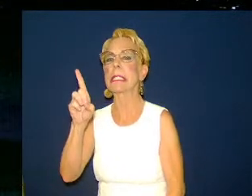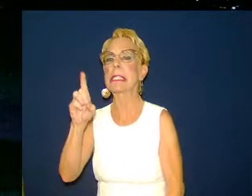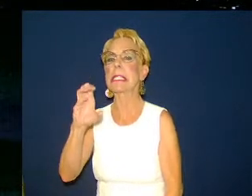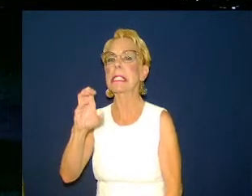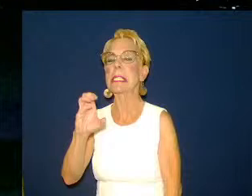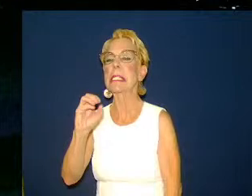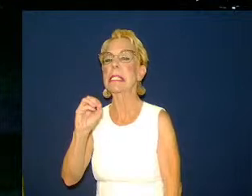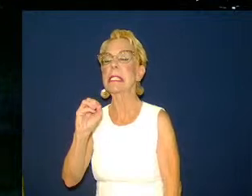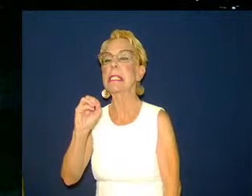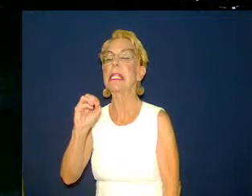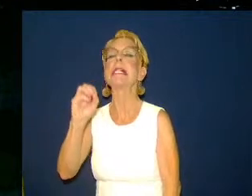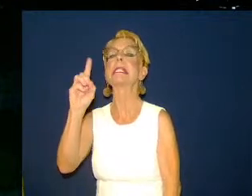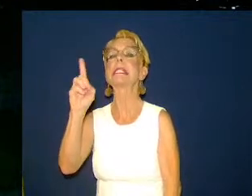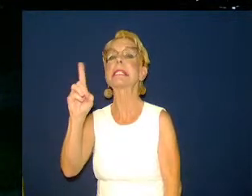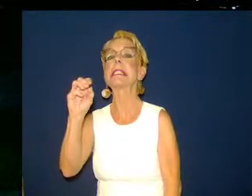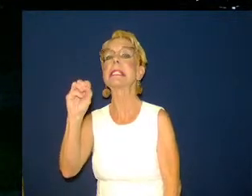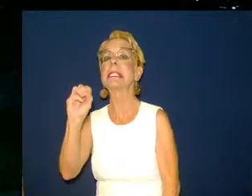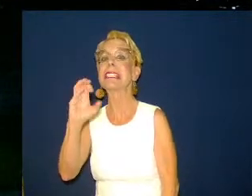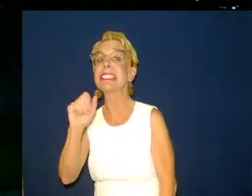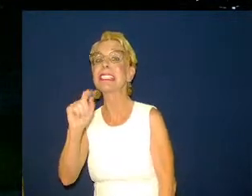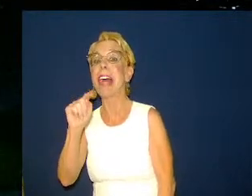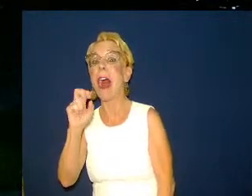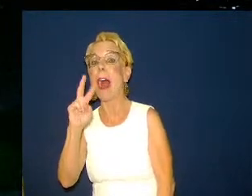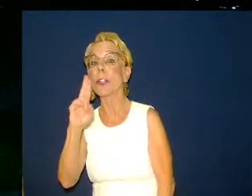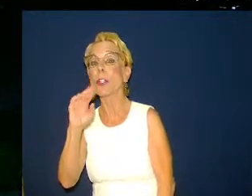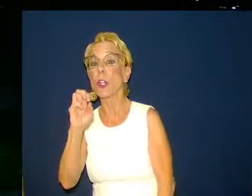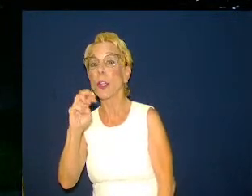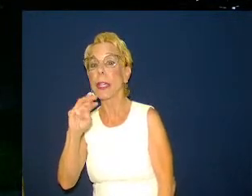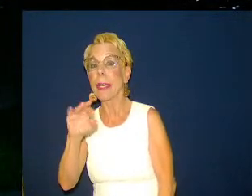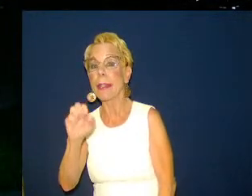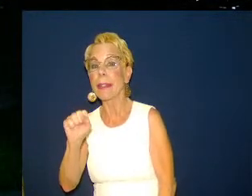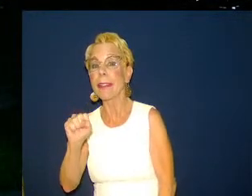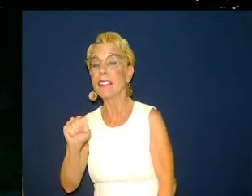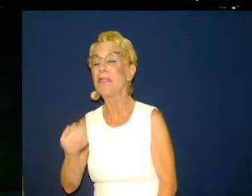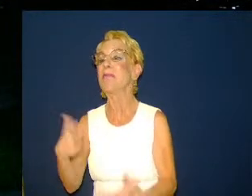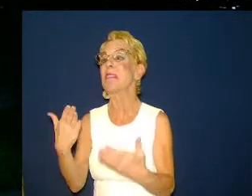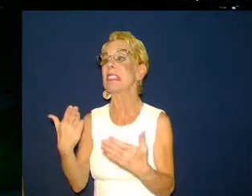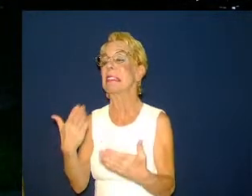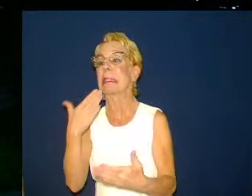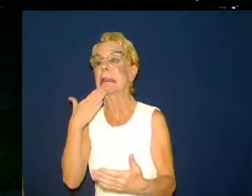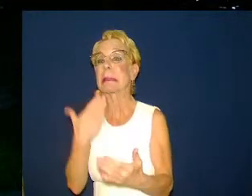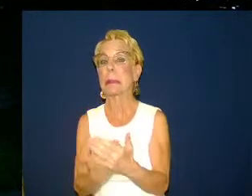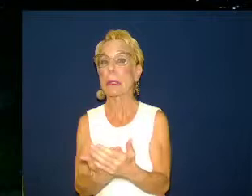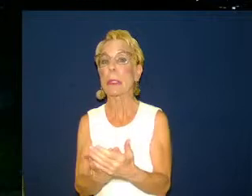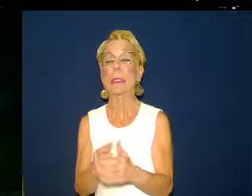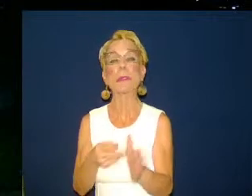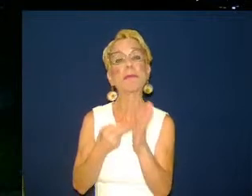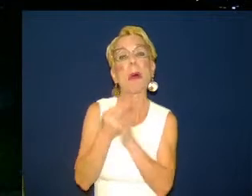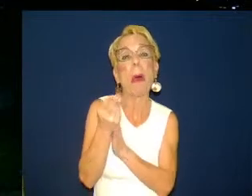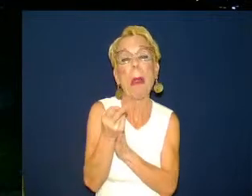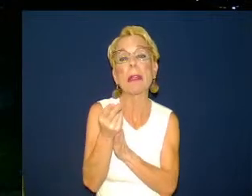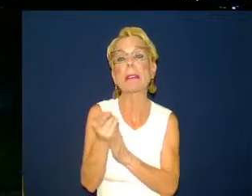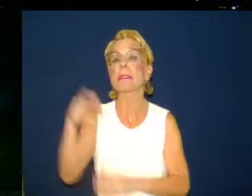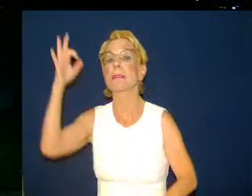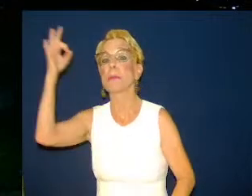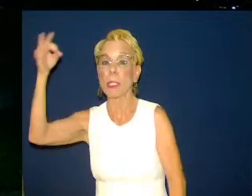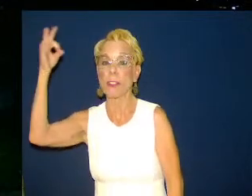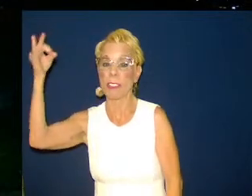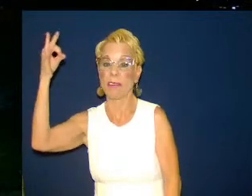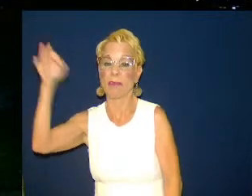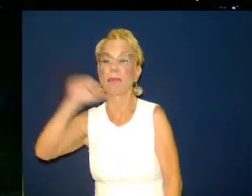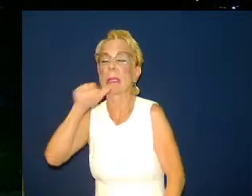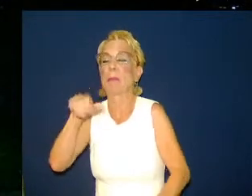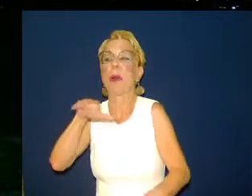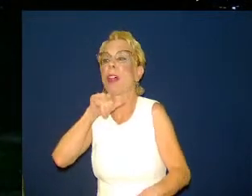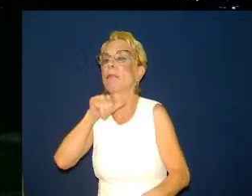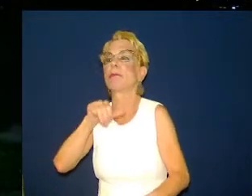That might be part of our day that we're living in. There will be people that won't put up with sound doctrine. Instead, to